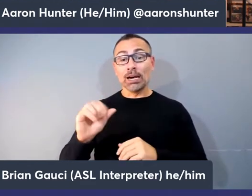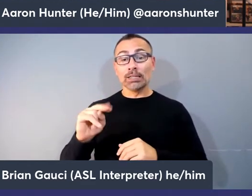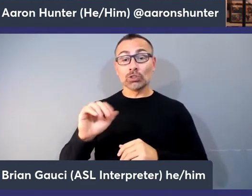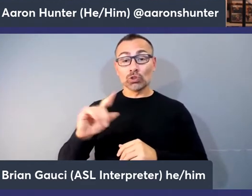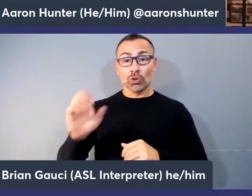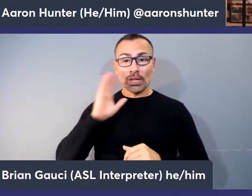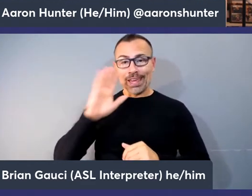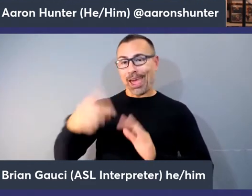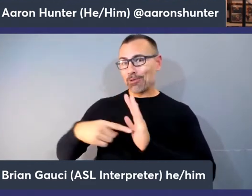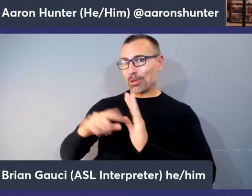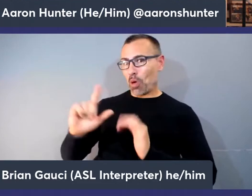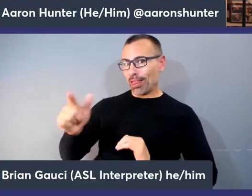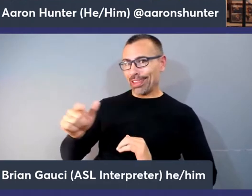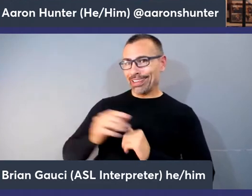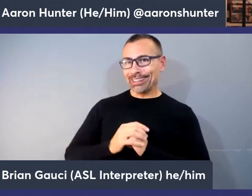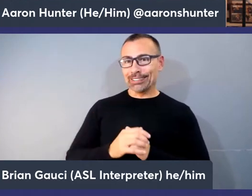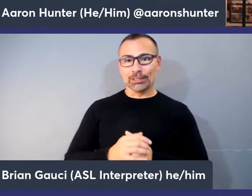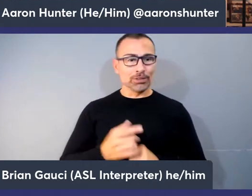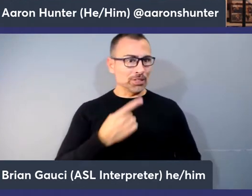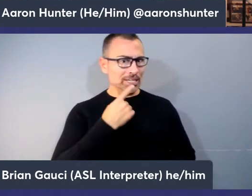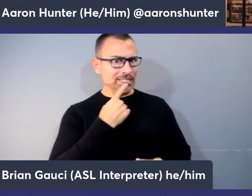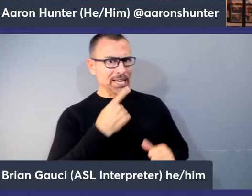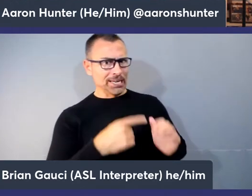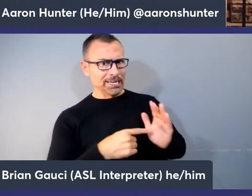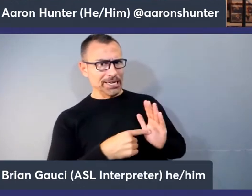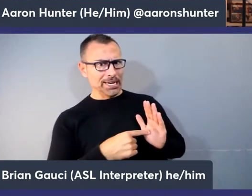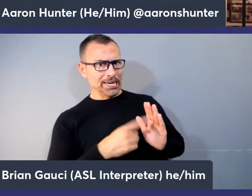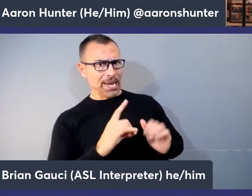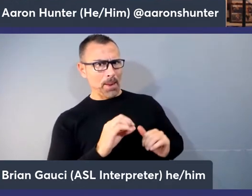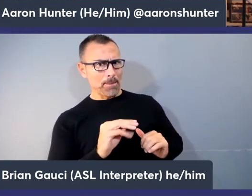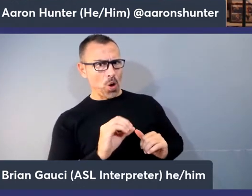It's fully managed. That means we manage the cache software,